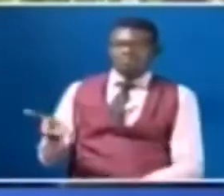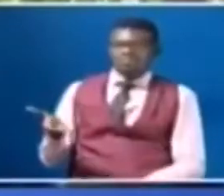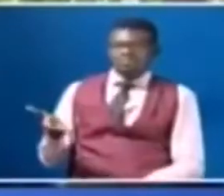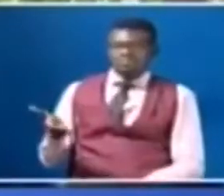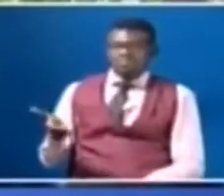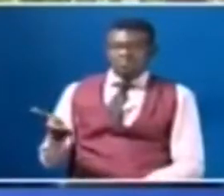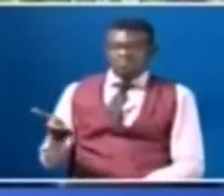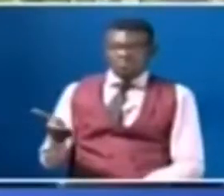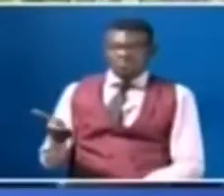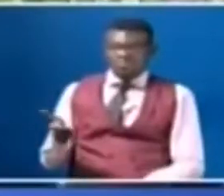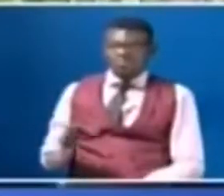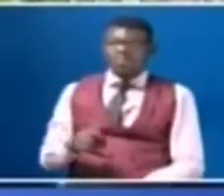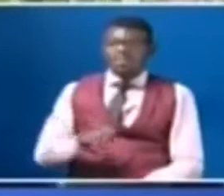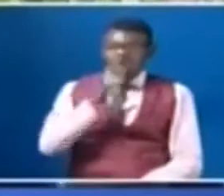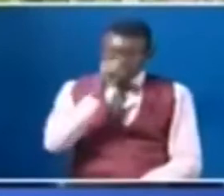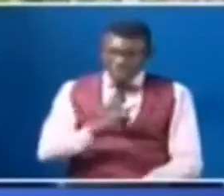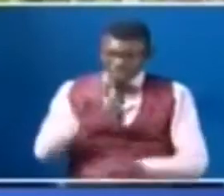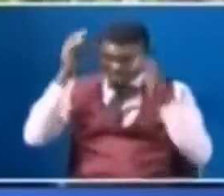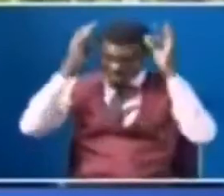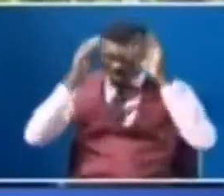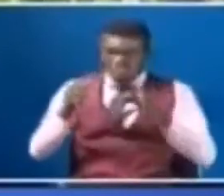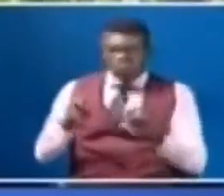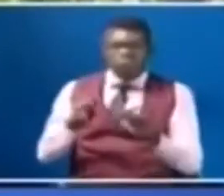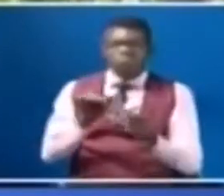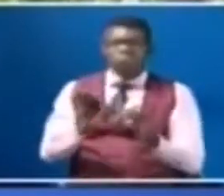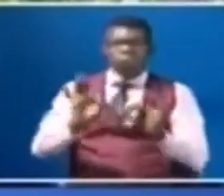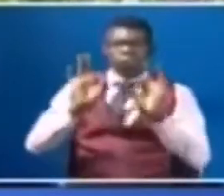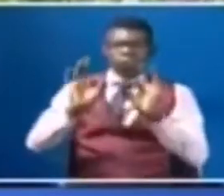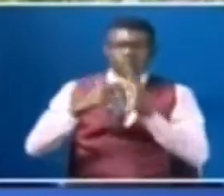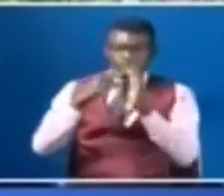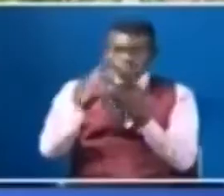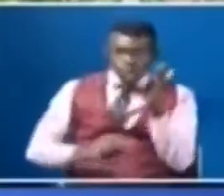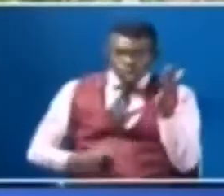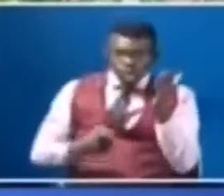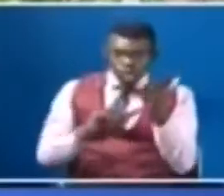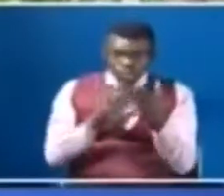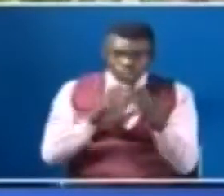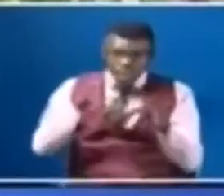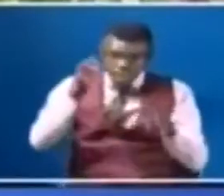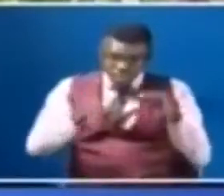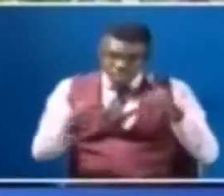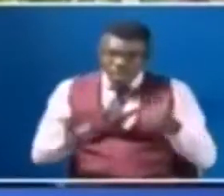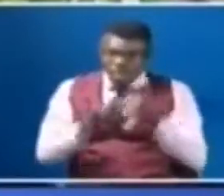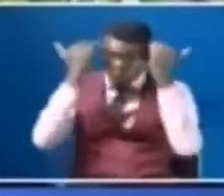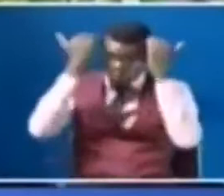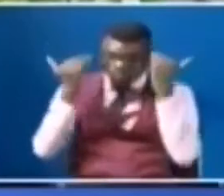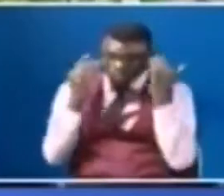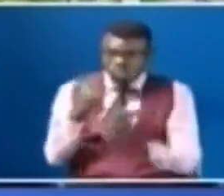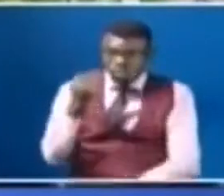passed is a perfect example that justice can not only be found in the precincts of courts, but